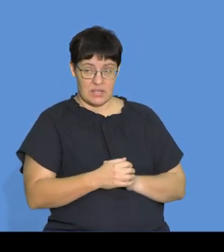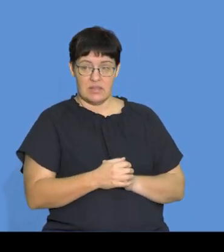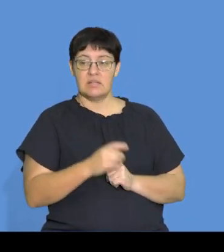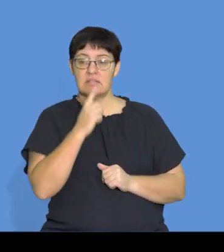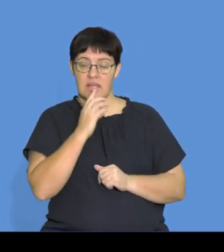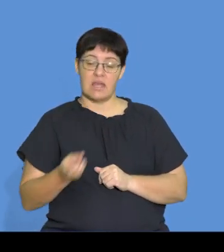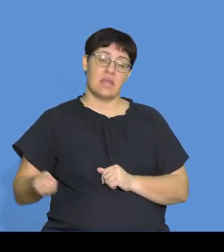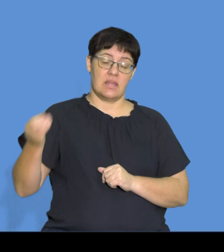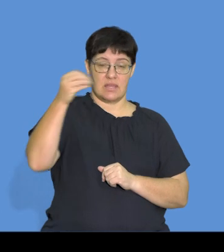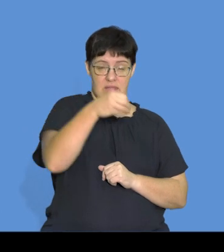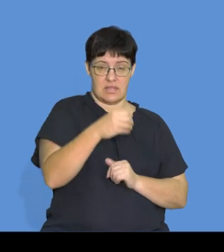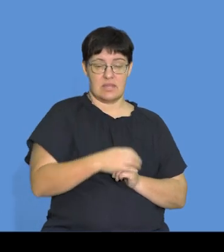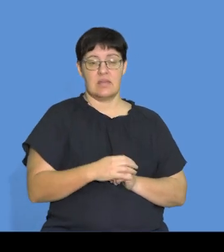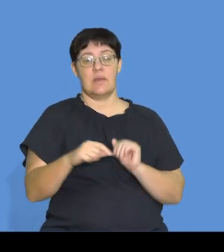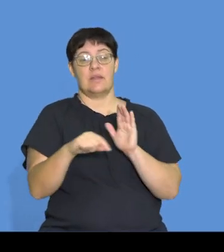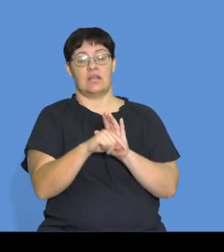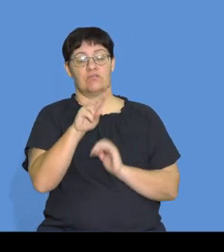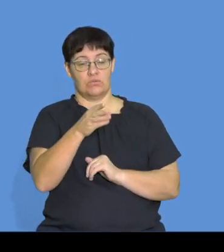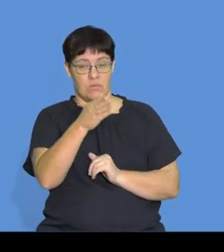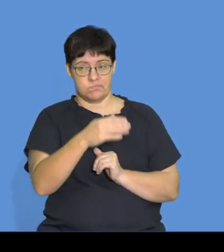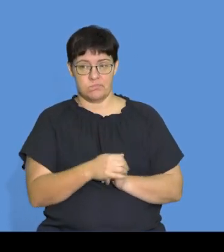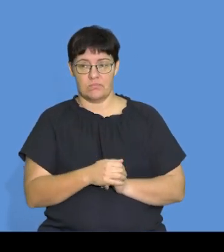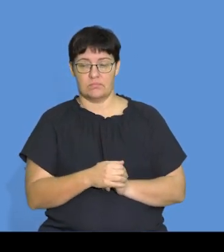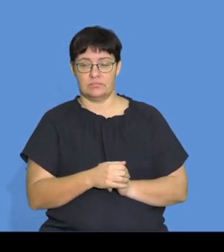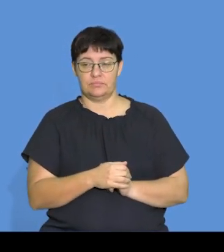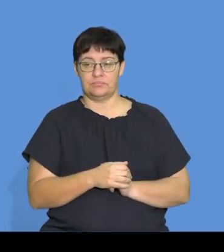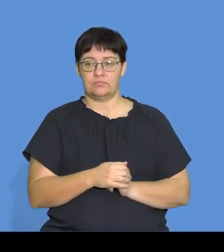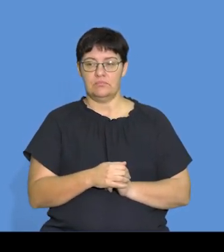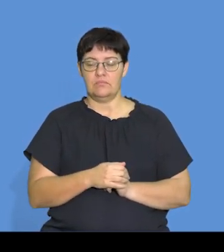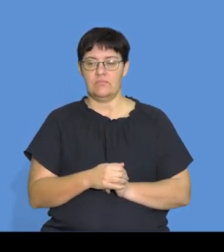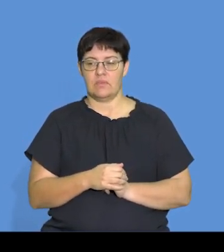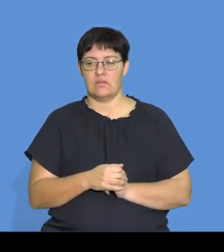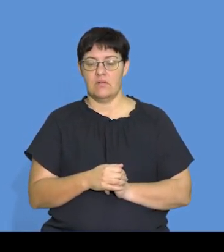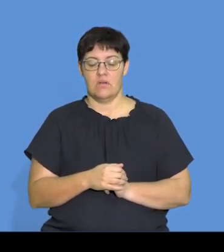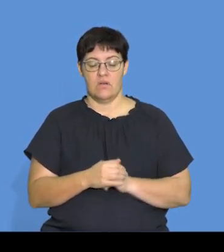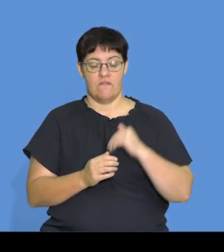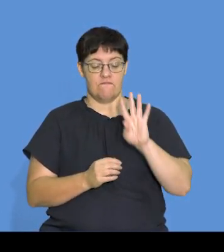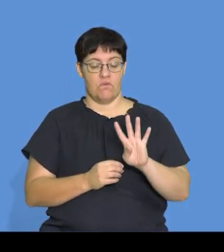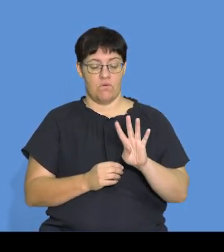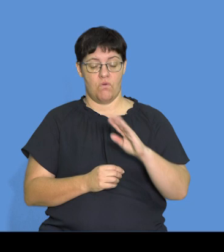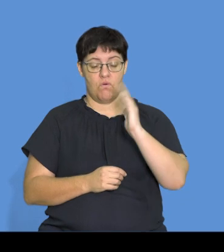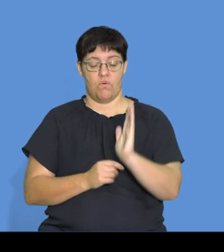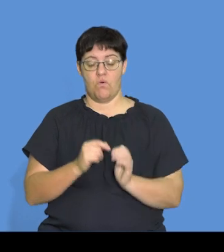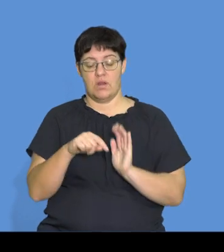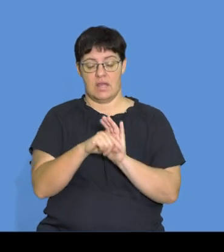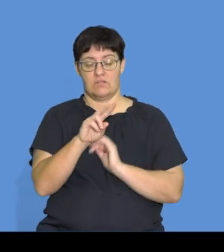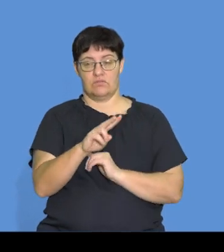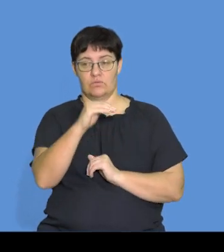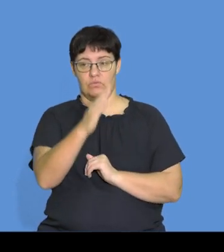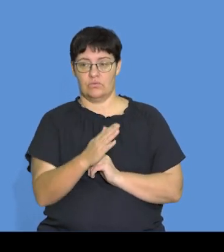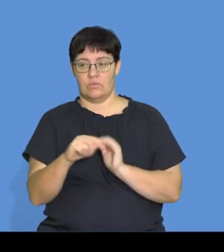substitute the negative 2 there, it will give me 4 into negative 2 minus